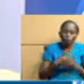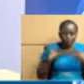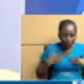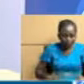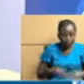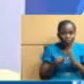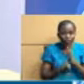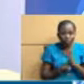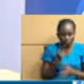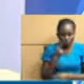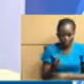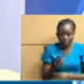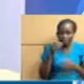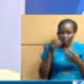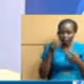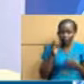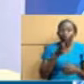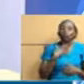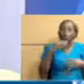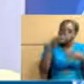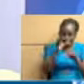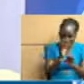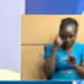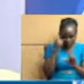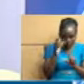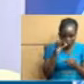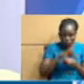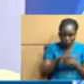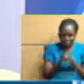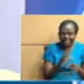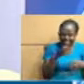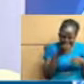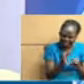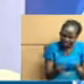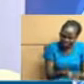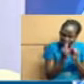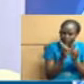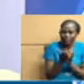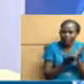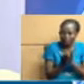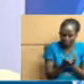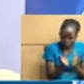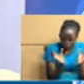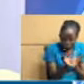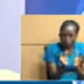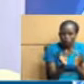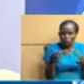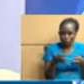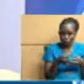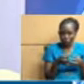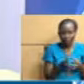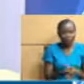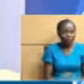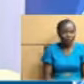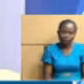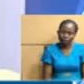at testing for COVID. It is the test itself and serving a small group, for example, the trucks,